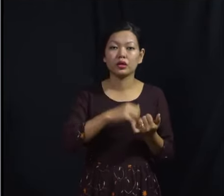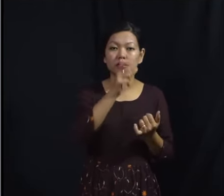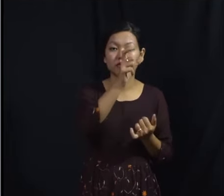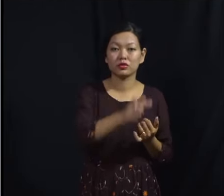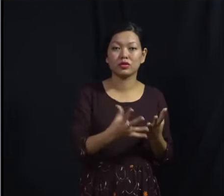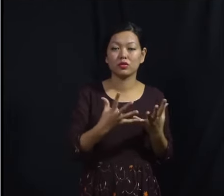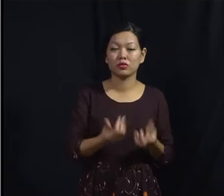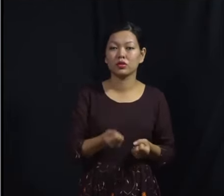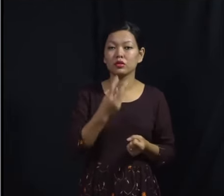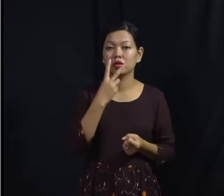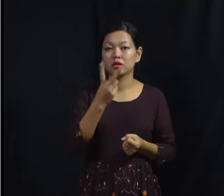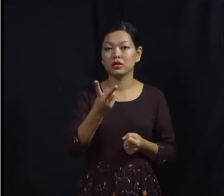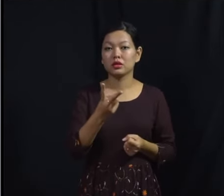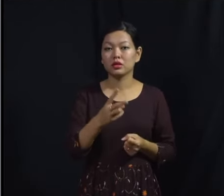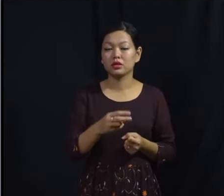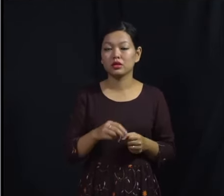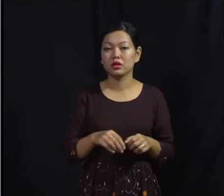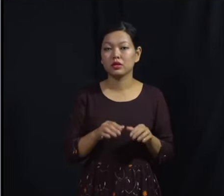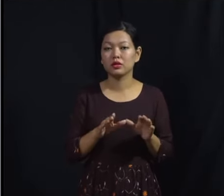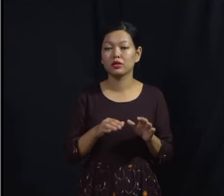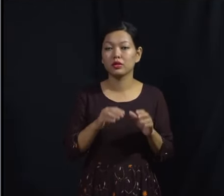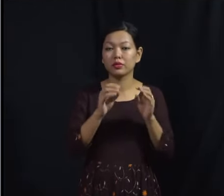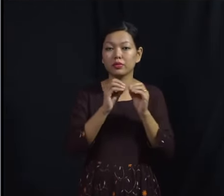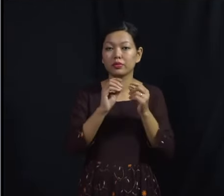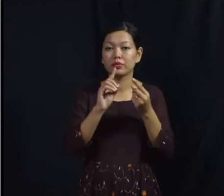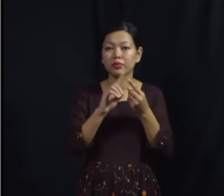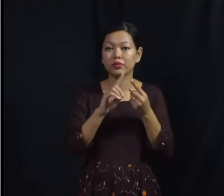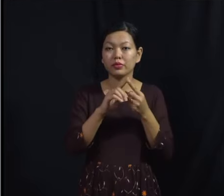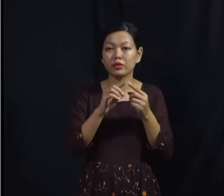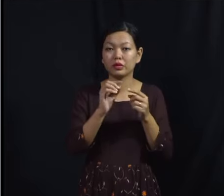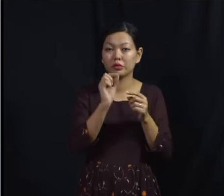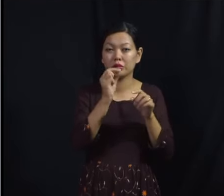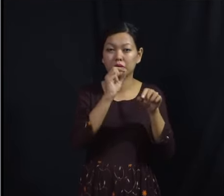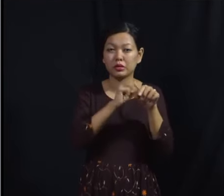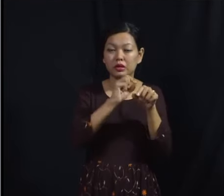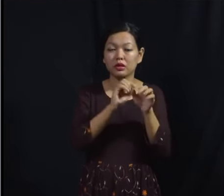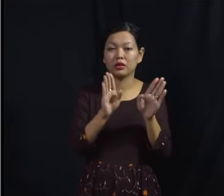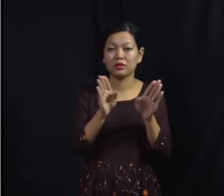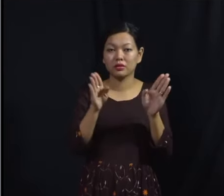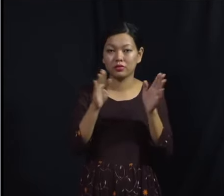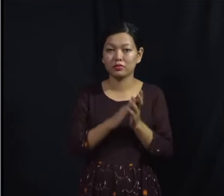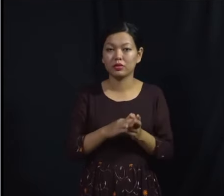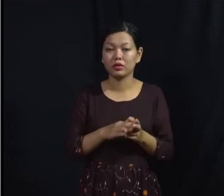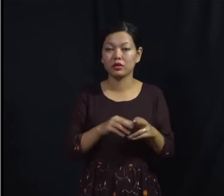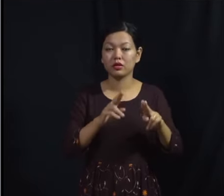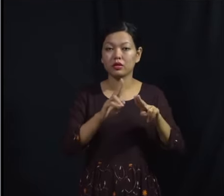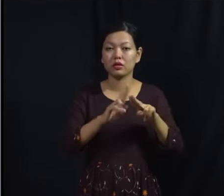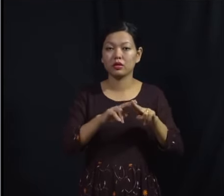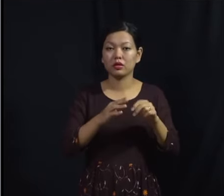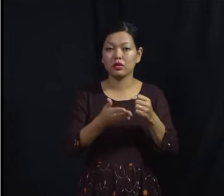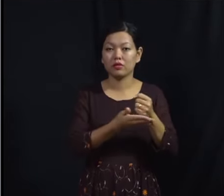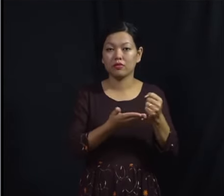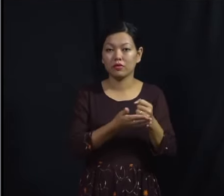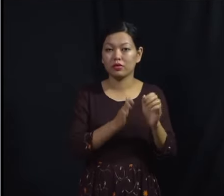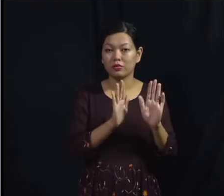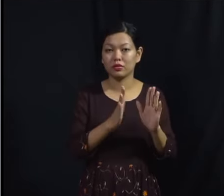was told. So here we have here the voices of the community, the society, or even the family, or even the neighbors saying to a